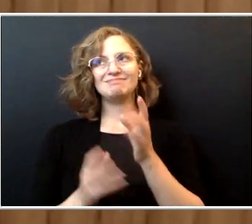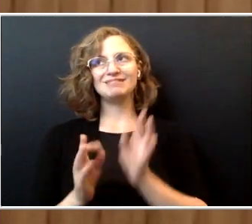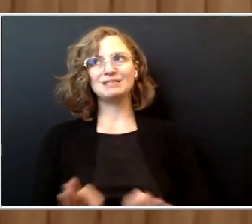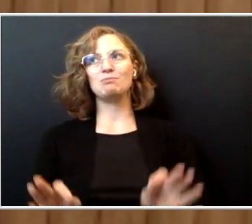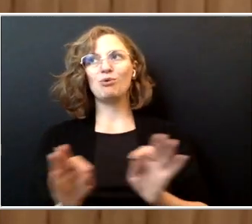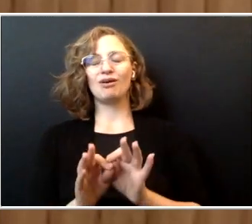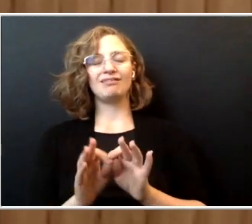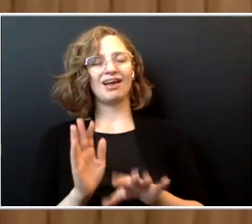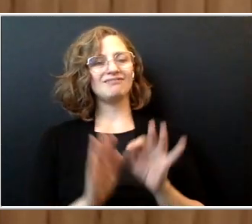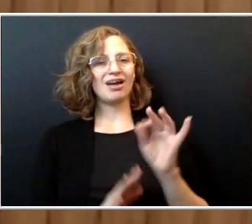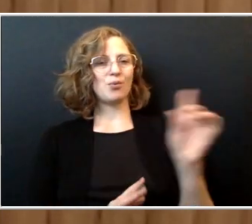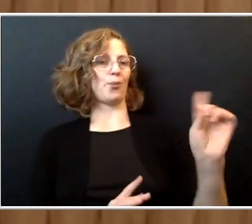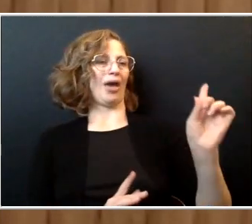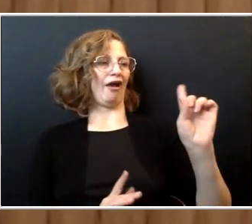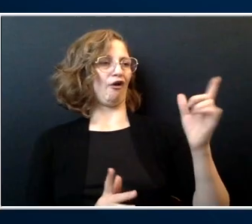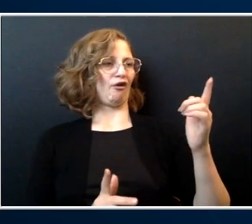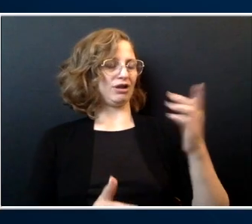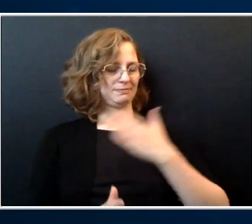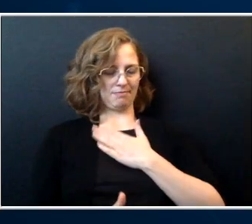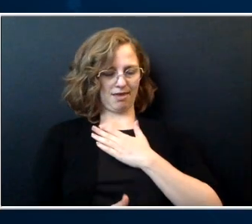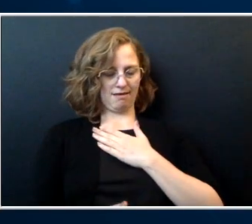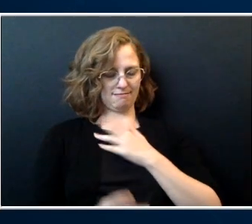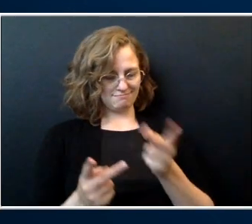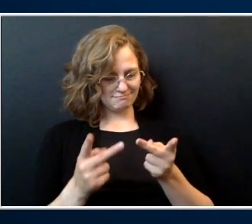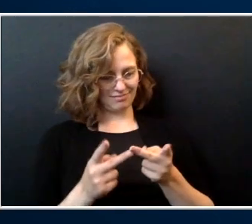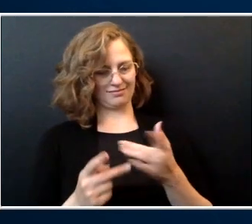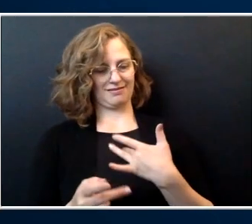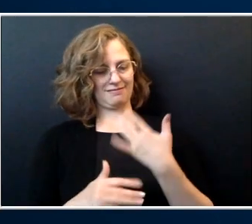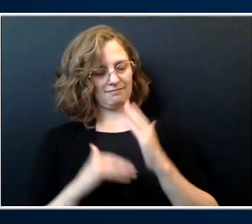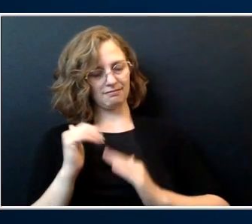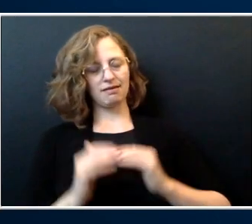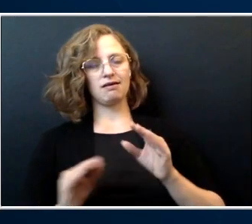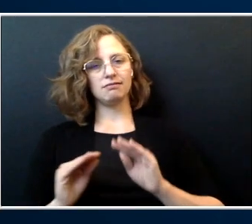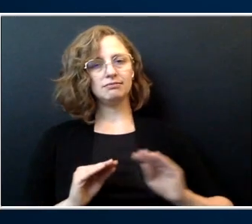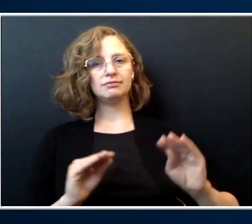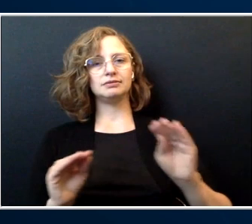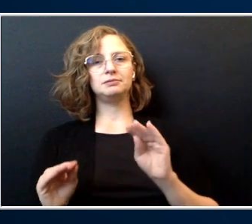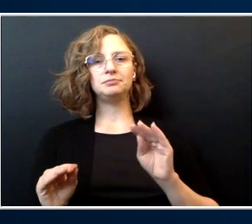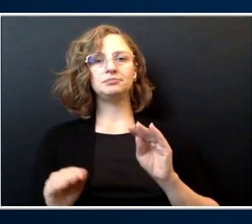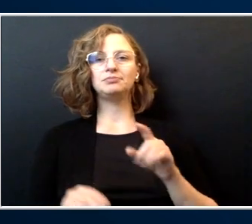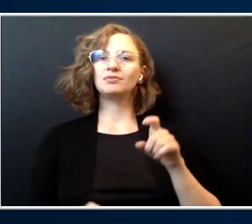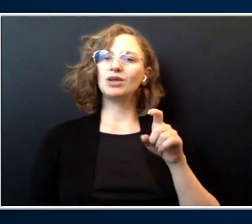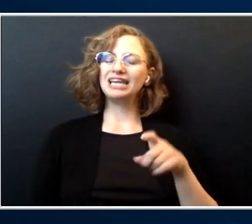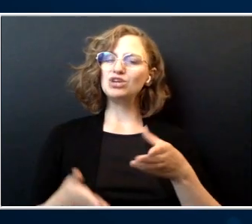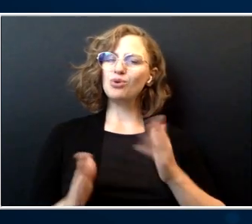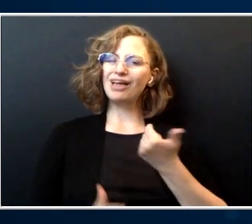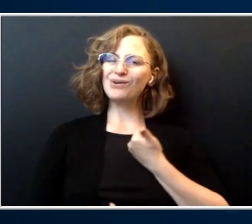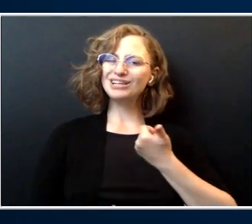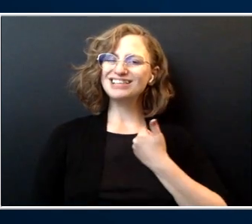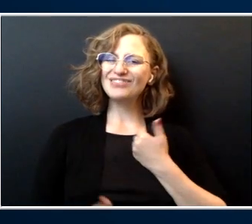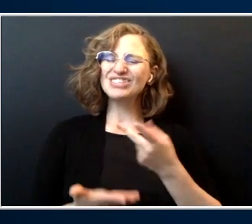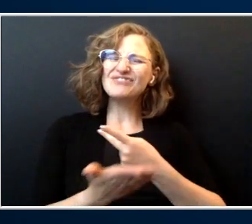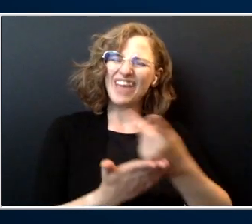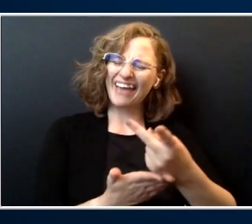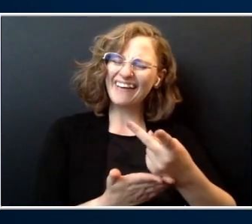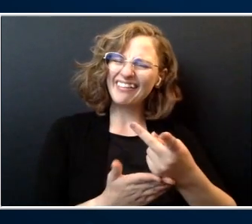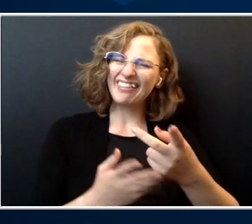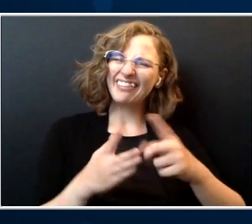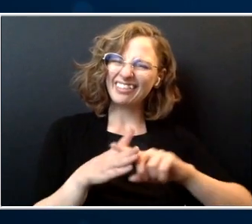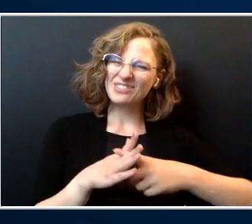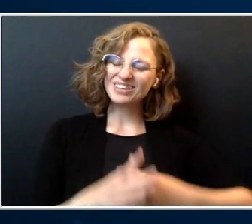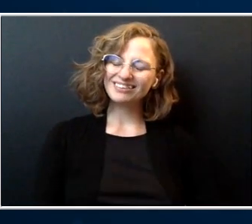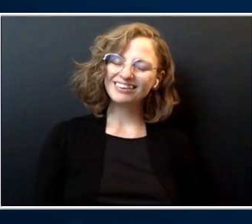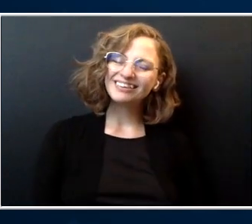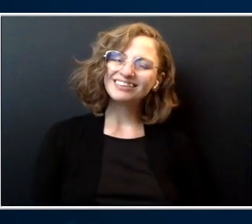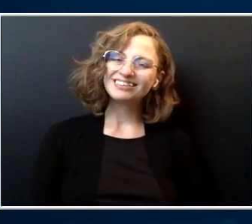that can also be very helpful. I think we have to give ourselves permission to fail at this at the beginning. Absolutely. And I tell my patients